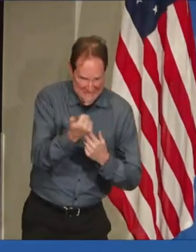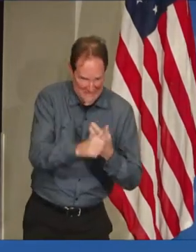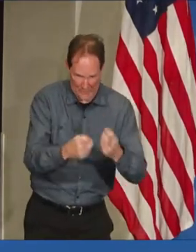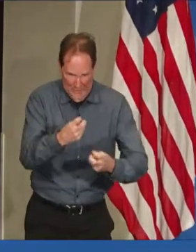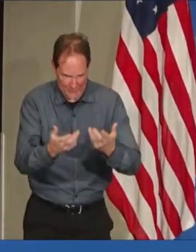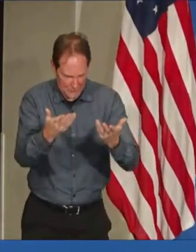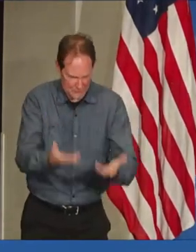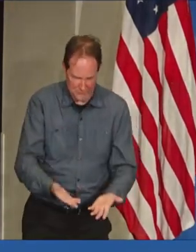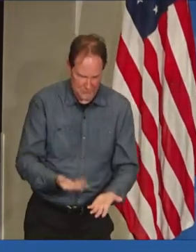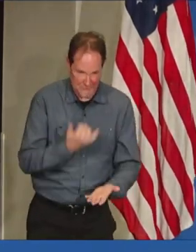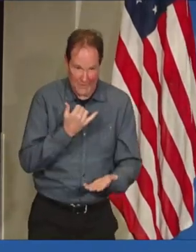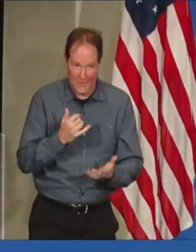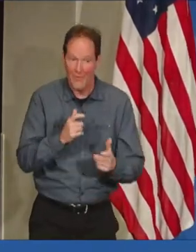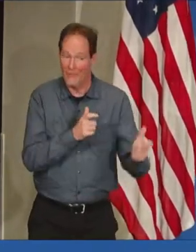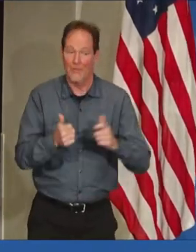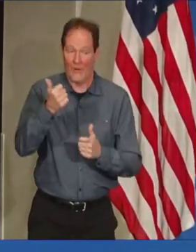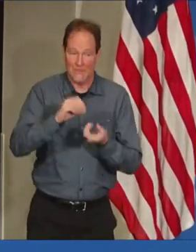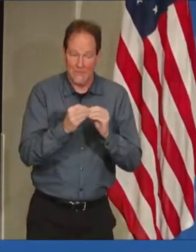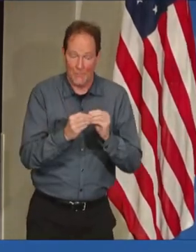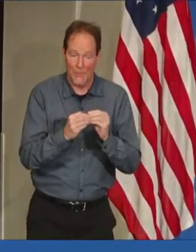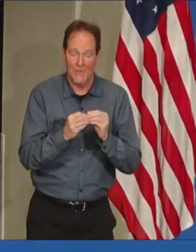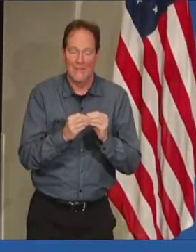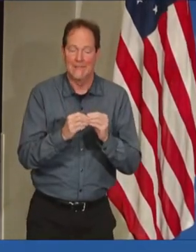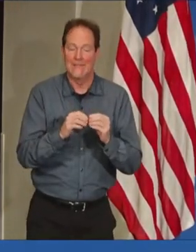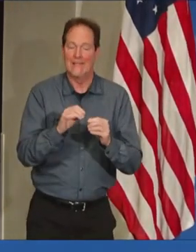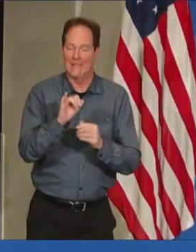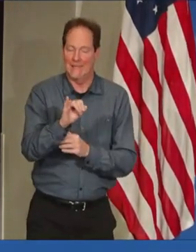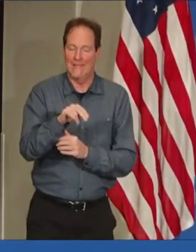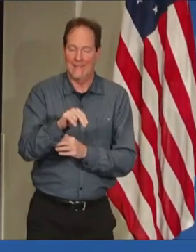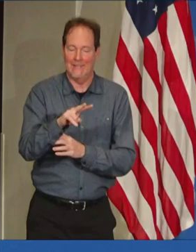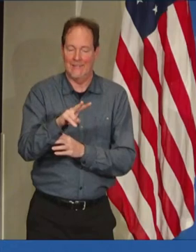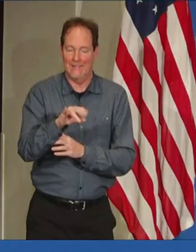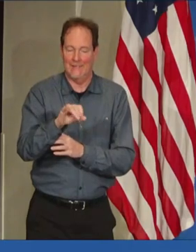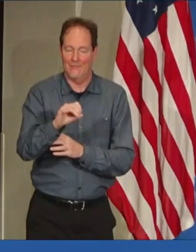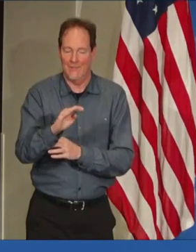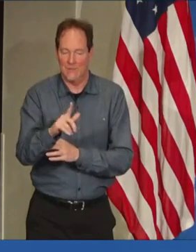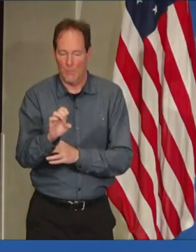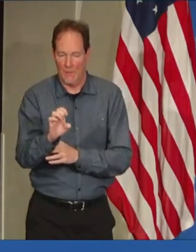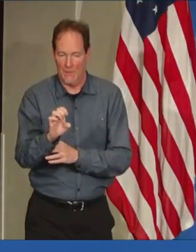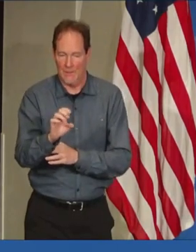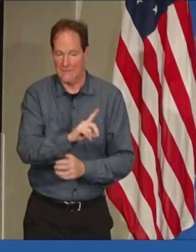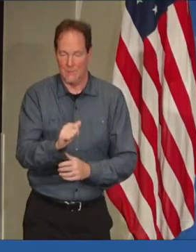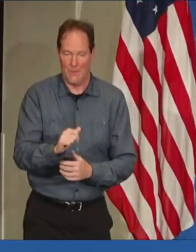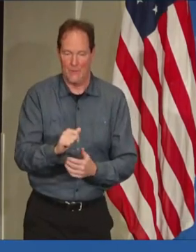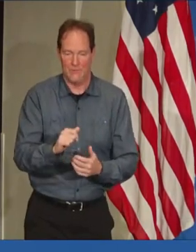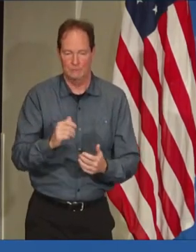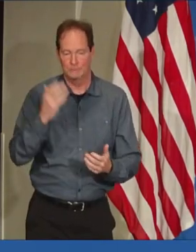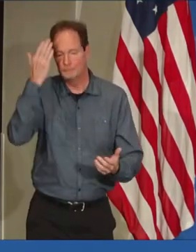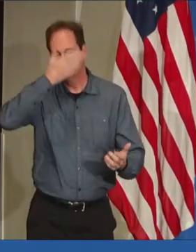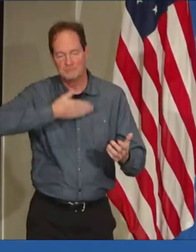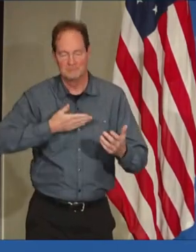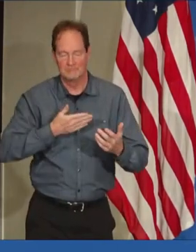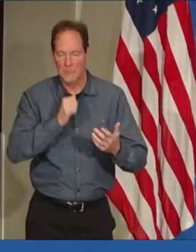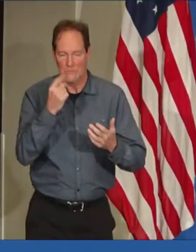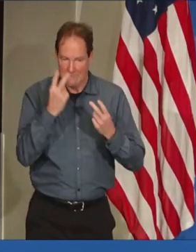group of disabled people. And so, you know, one of the issues I think that's really important